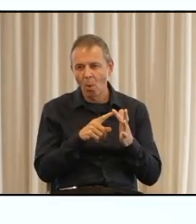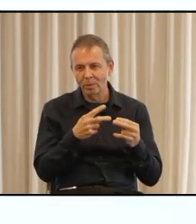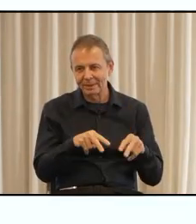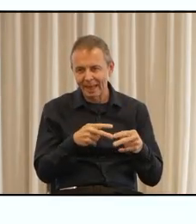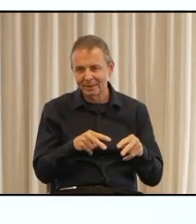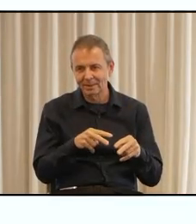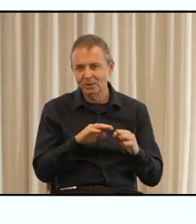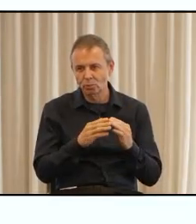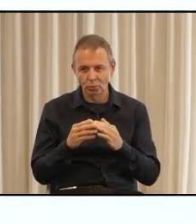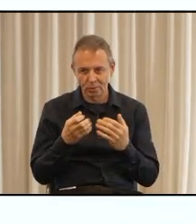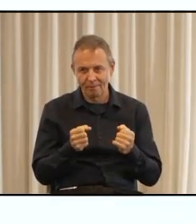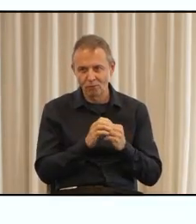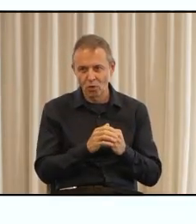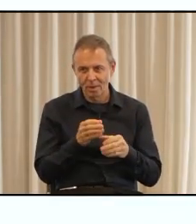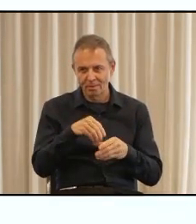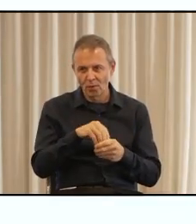in the pole dancing community.